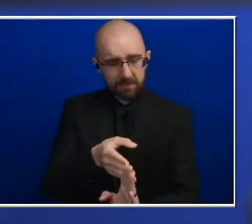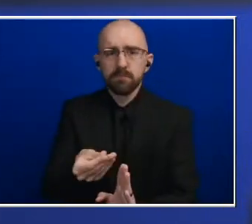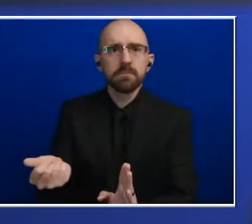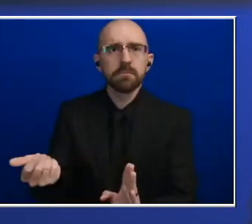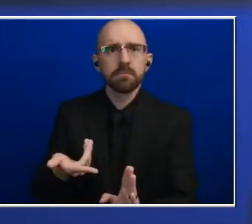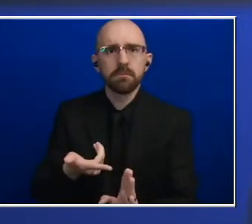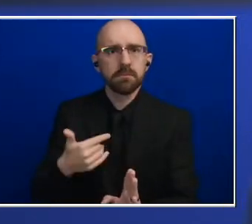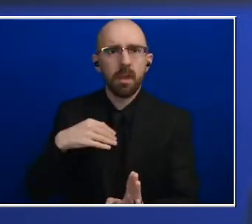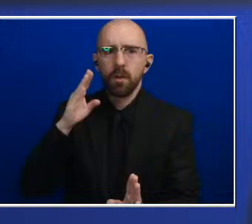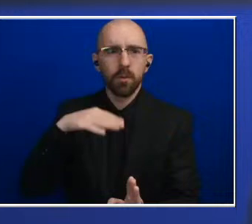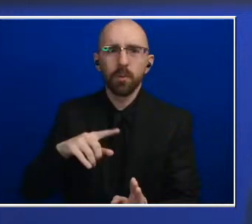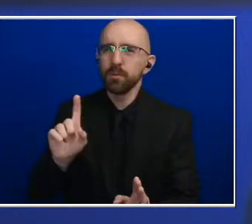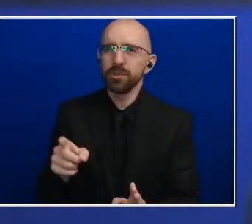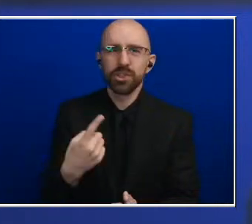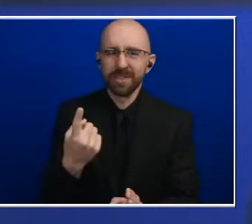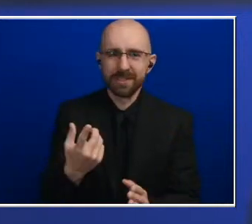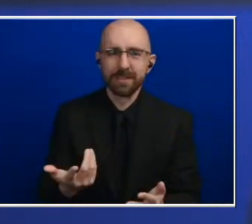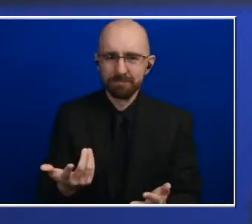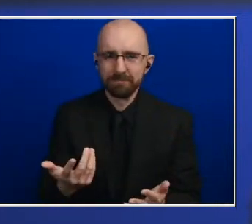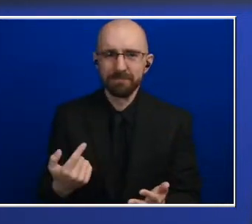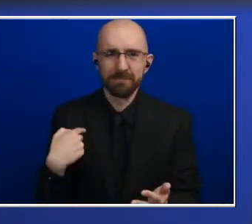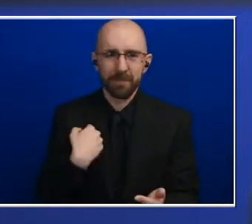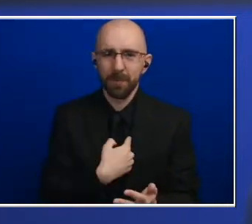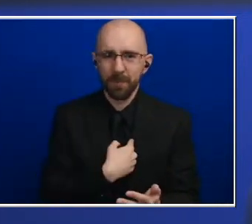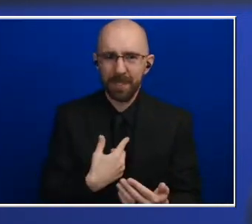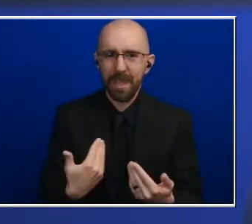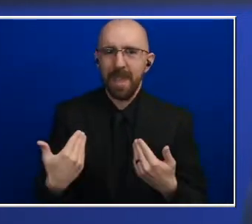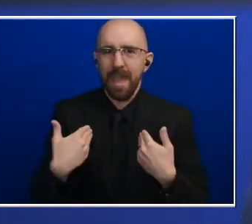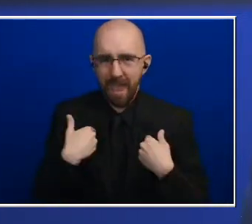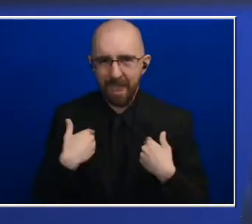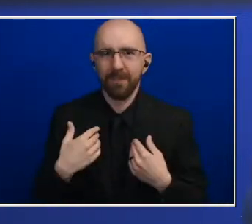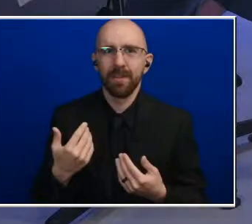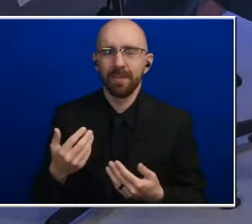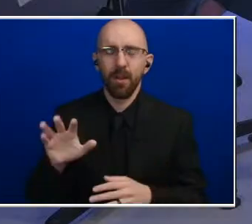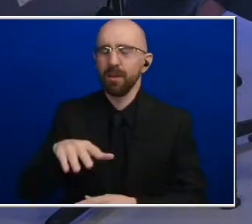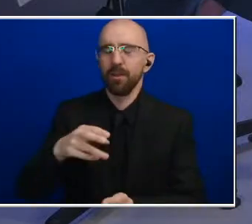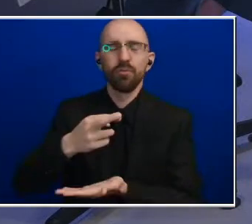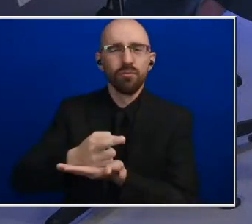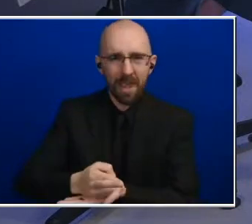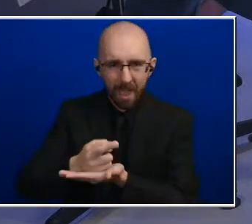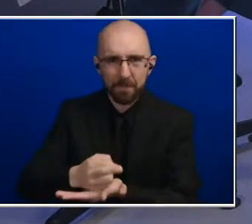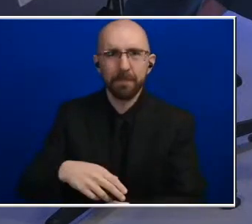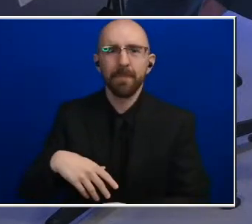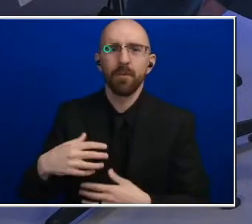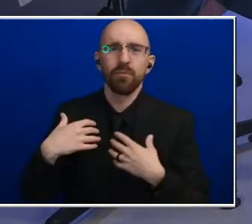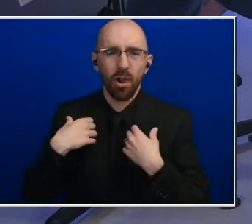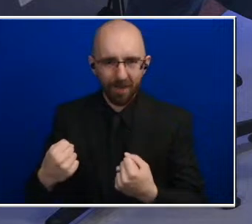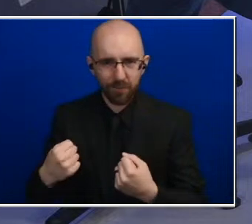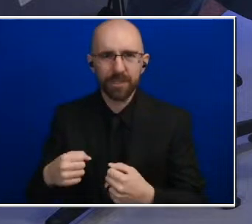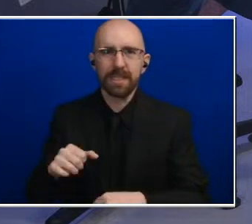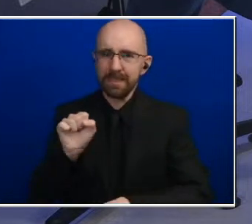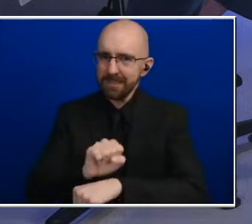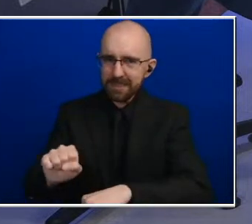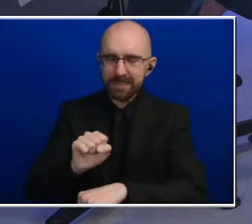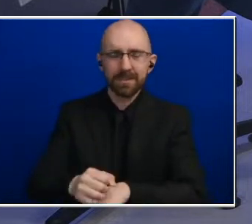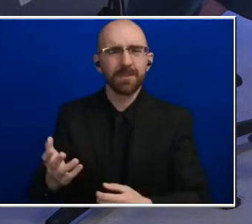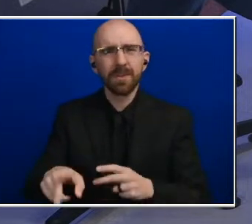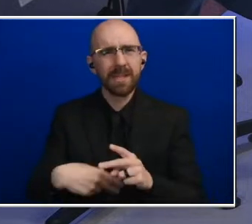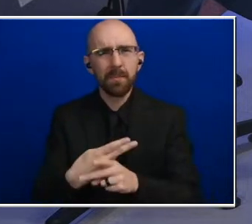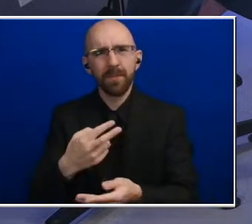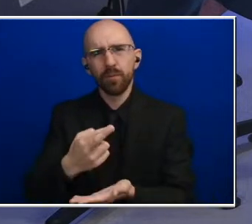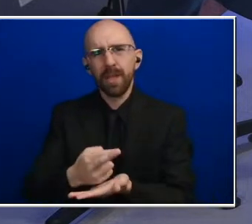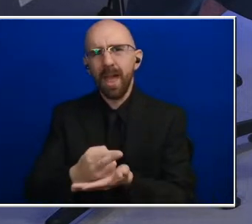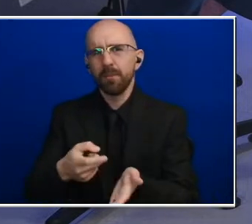of rehab and hard work and recovery. Absolutely. Yeah. So what kind of rehab is typically required for